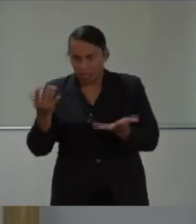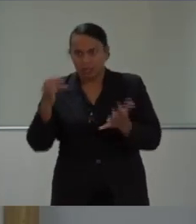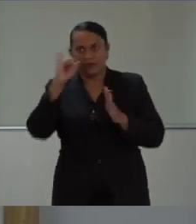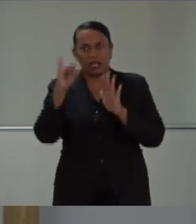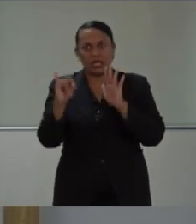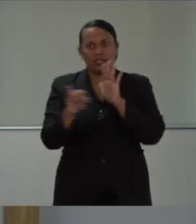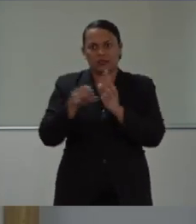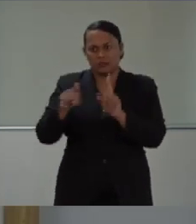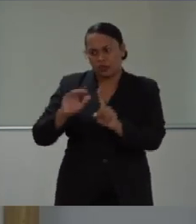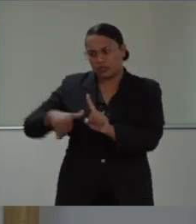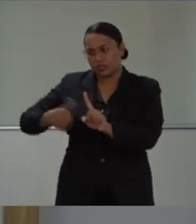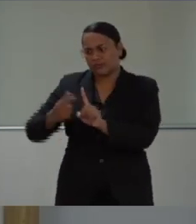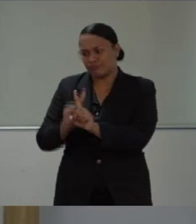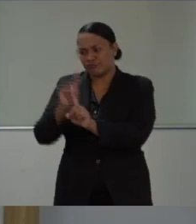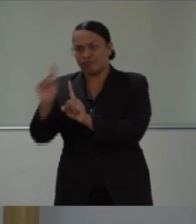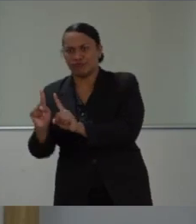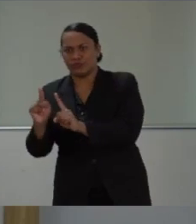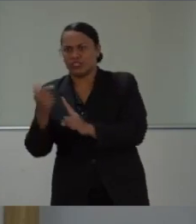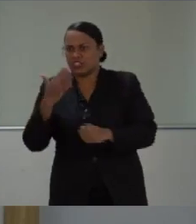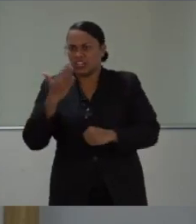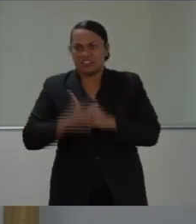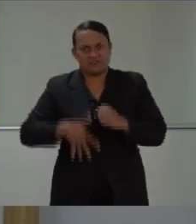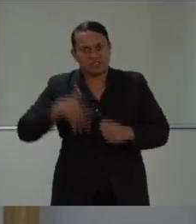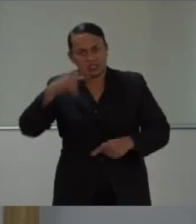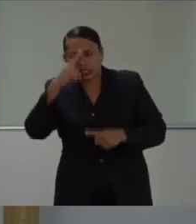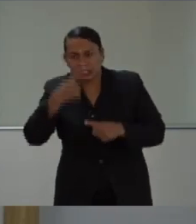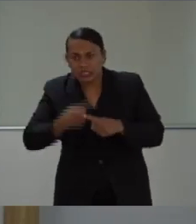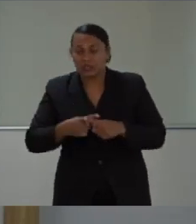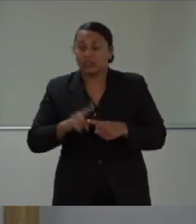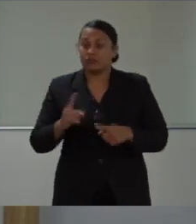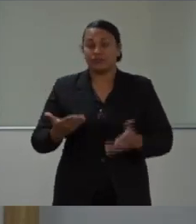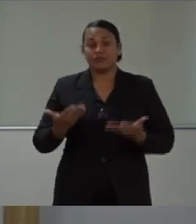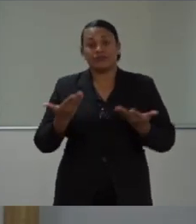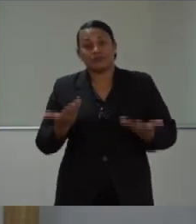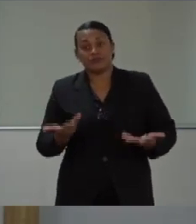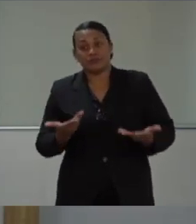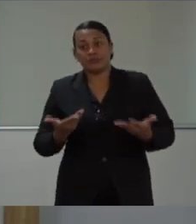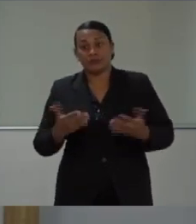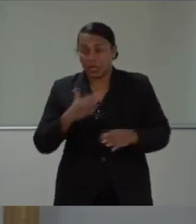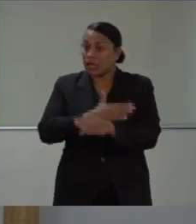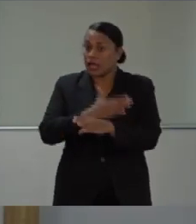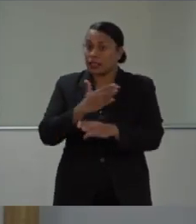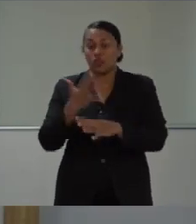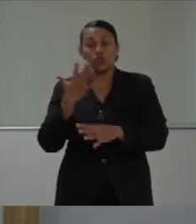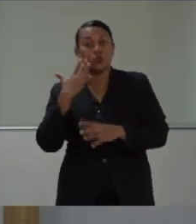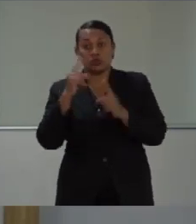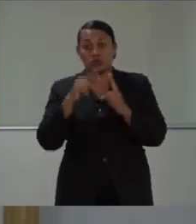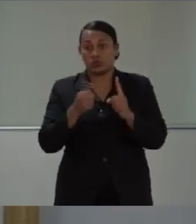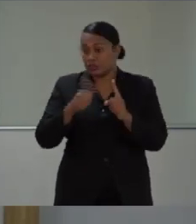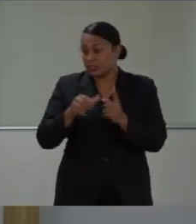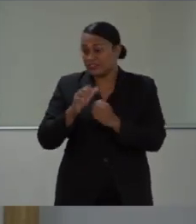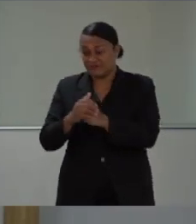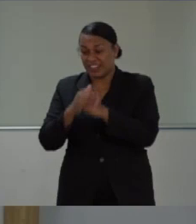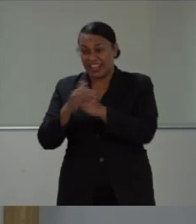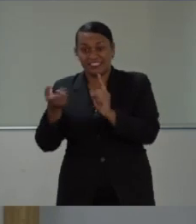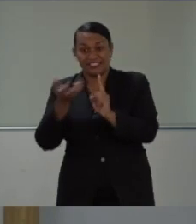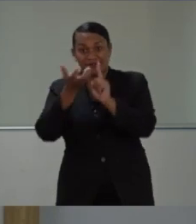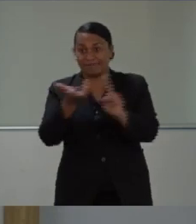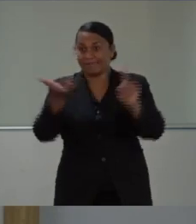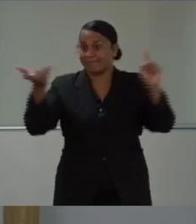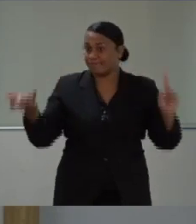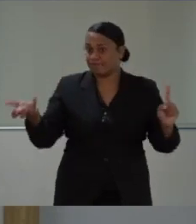33-year-old gentleman did not develop any symptoms until after he was safely in isolation and posed no risk to the